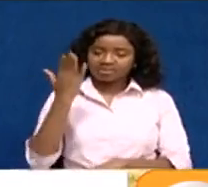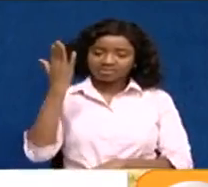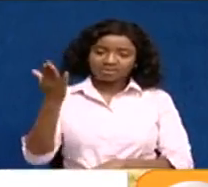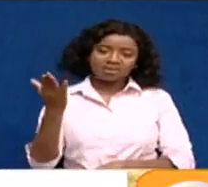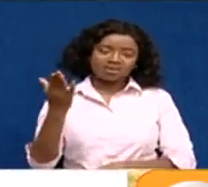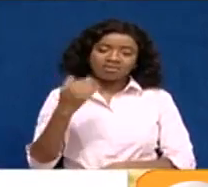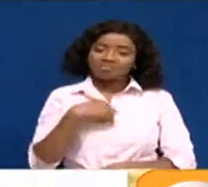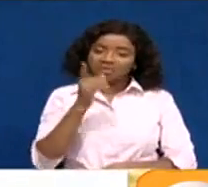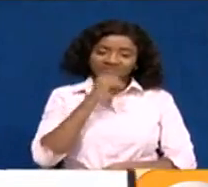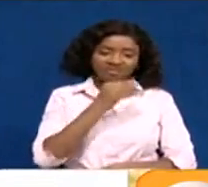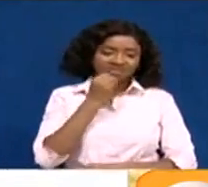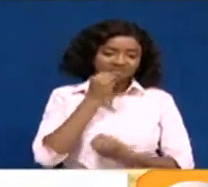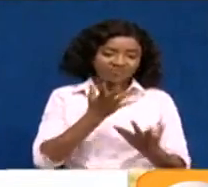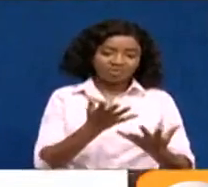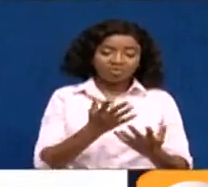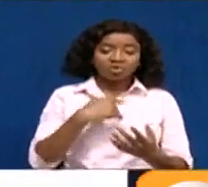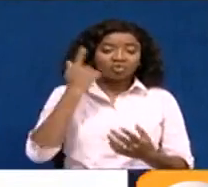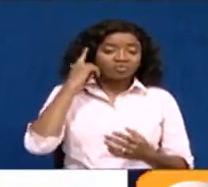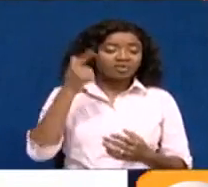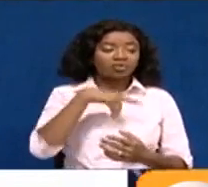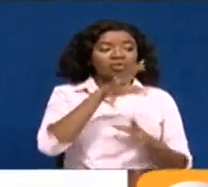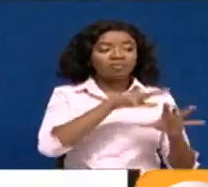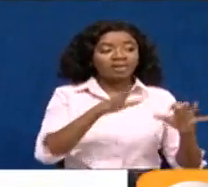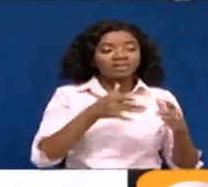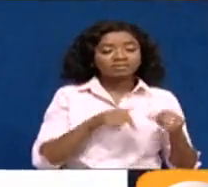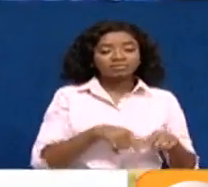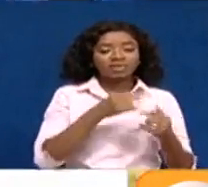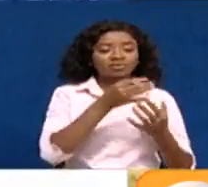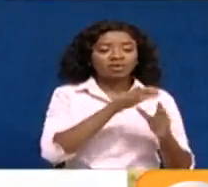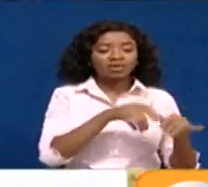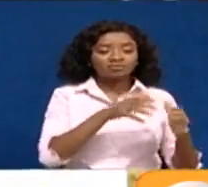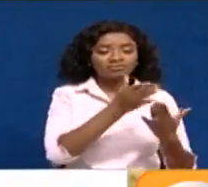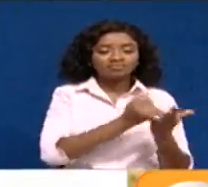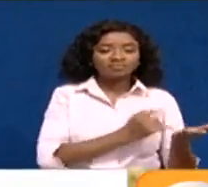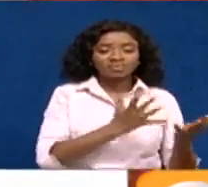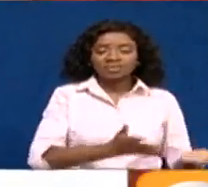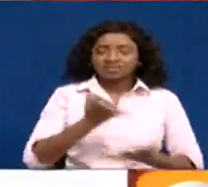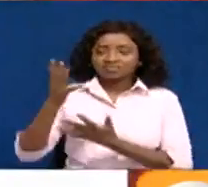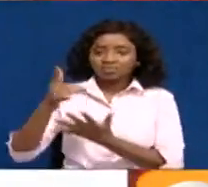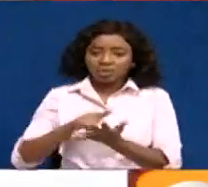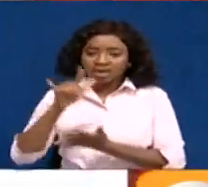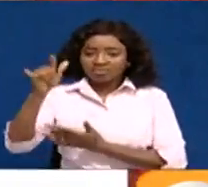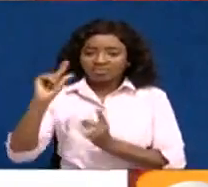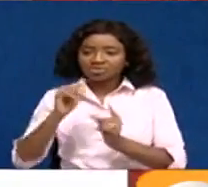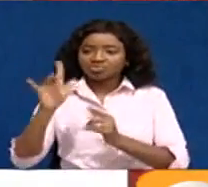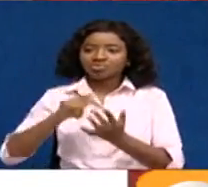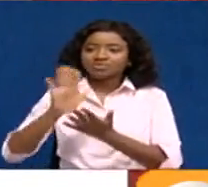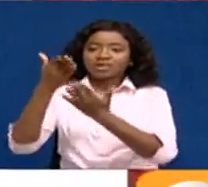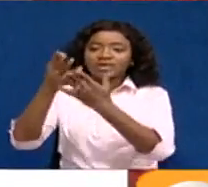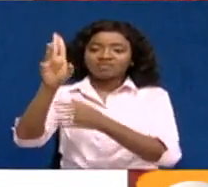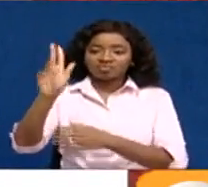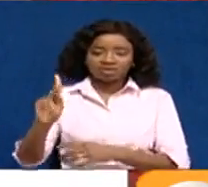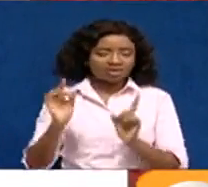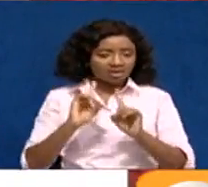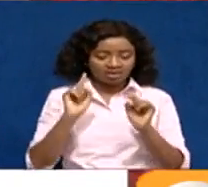Lakini msifikiri ati utaenda kwa shamba leo uweke kwa matatu ama pickup upeleke airport iende huko. Haiendagi hivyo. Ni